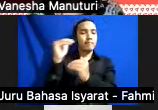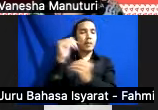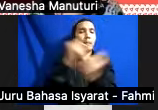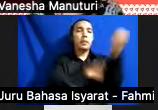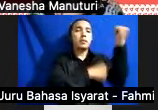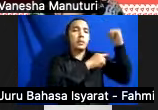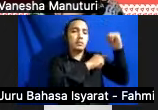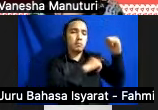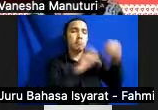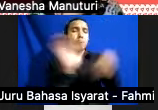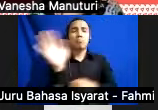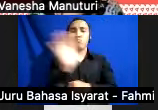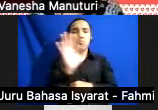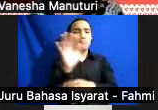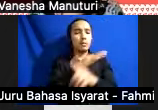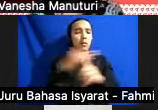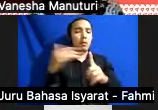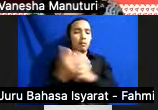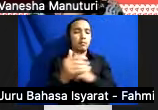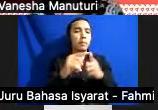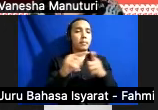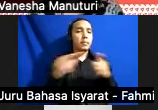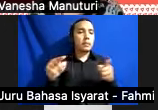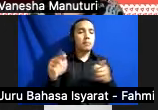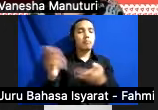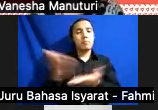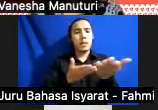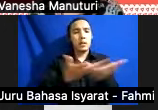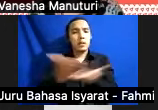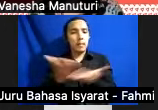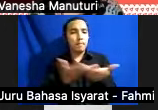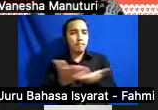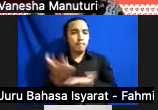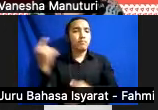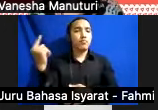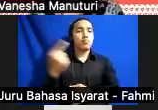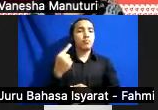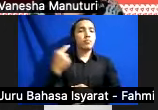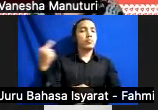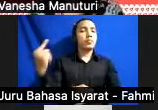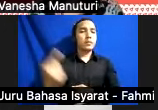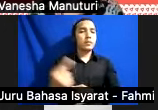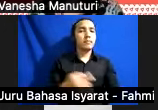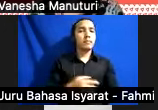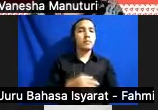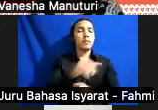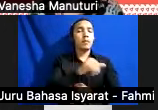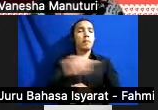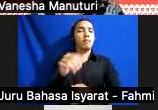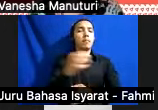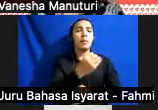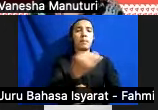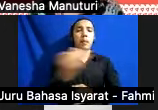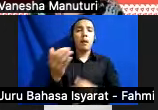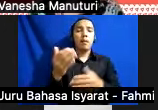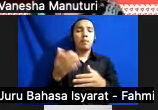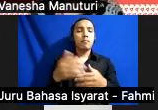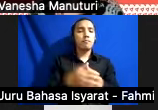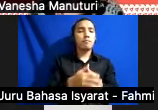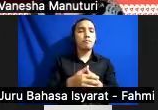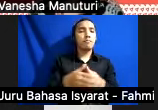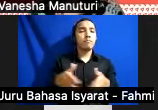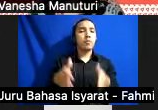public, but to public service providers and hotel managers and practitioners in the city of